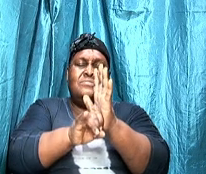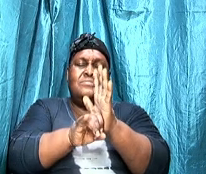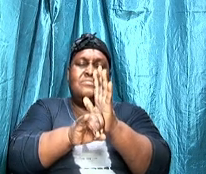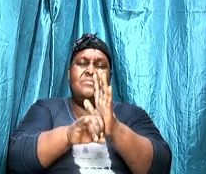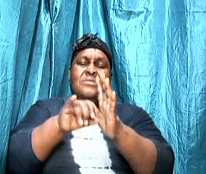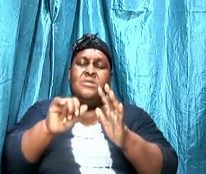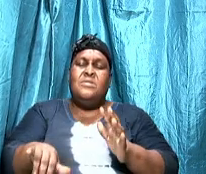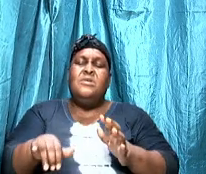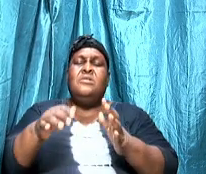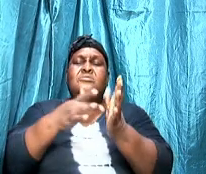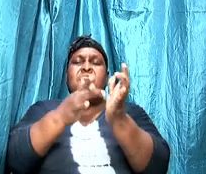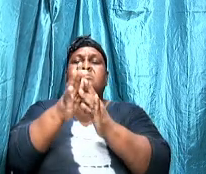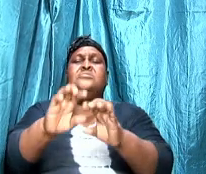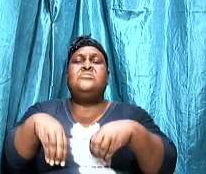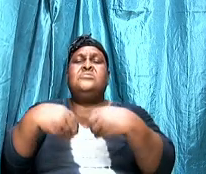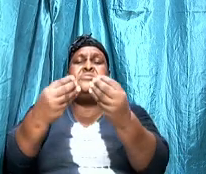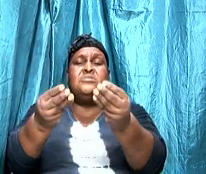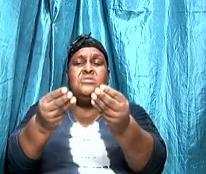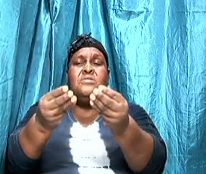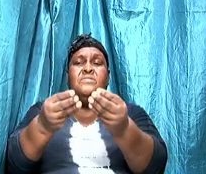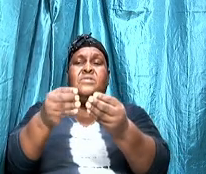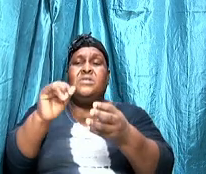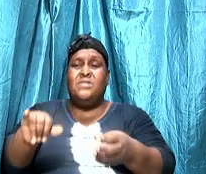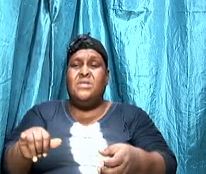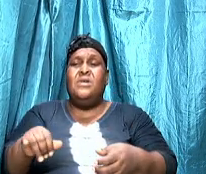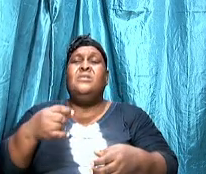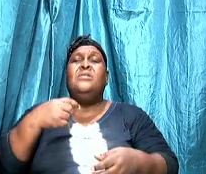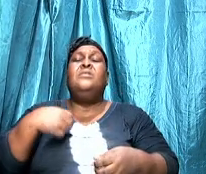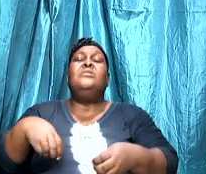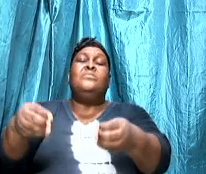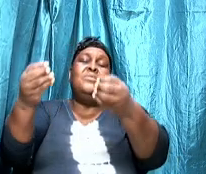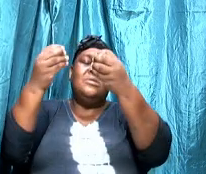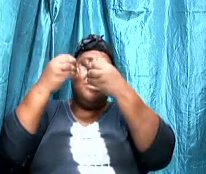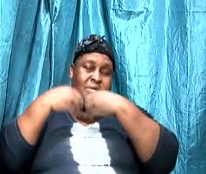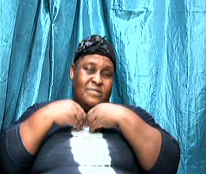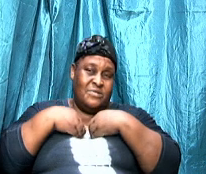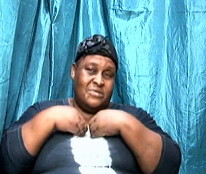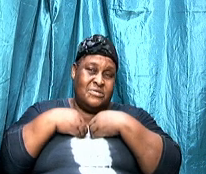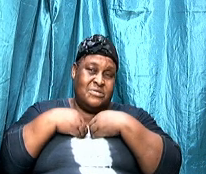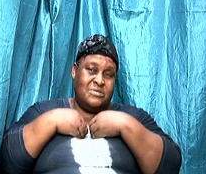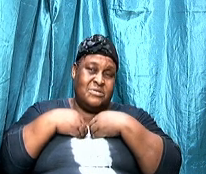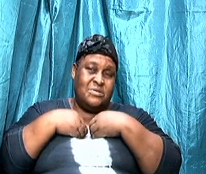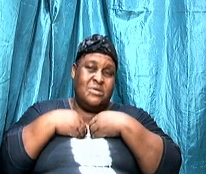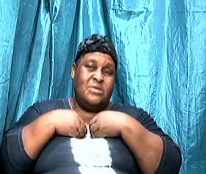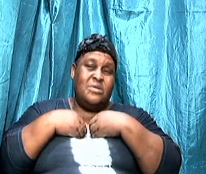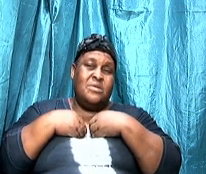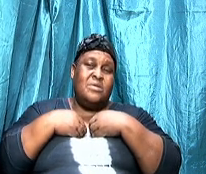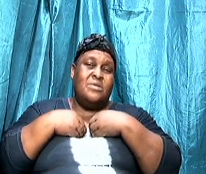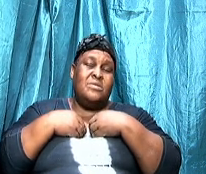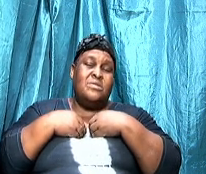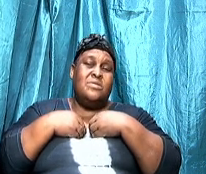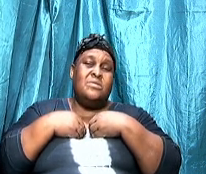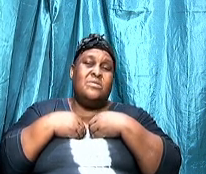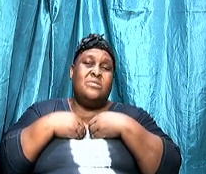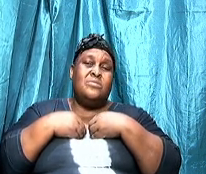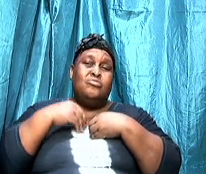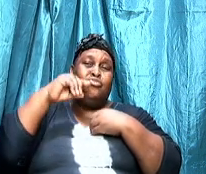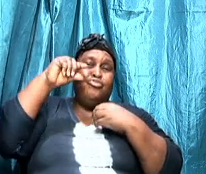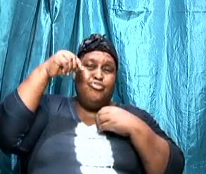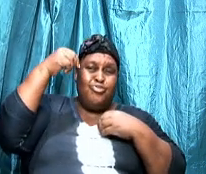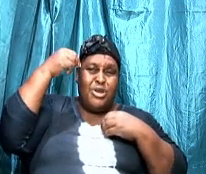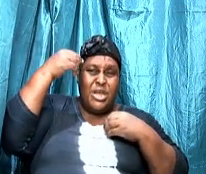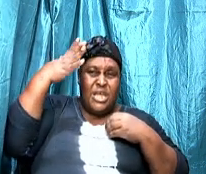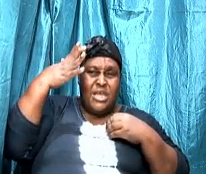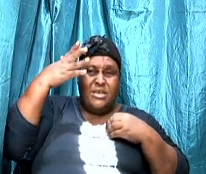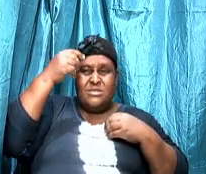provides. And that will give us access to Jesus Christ, or to the grace